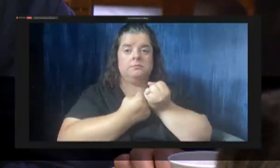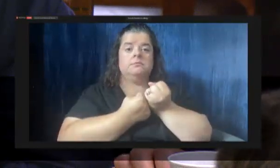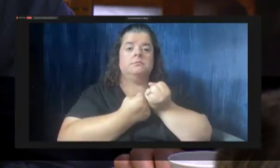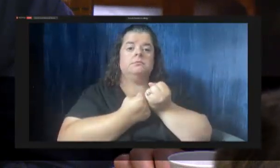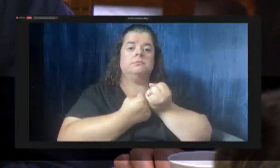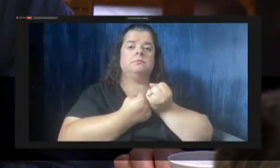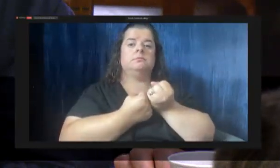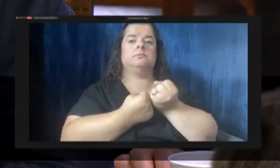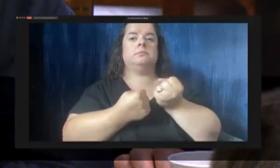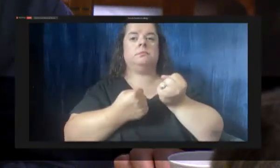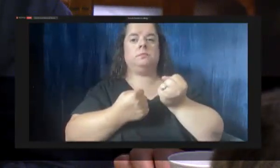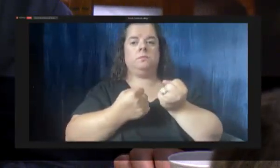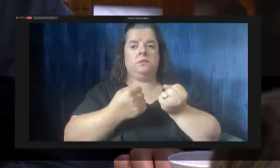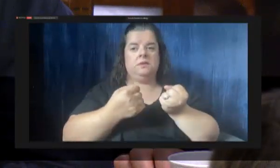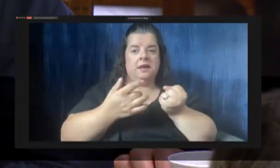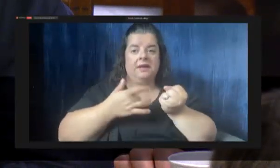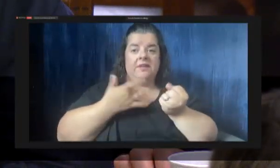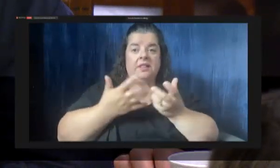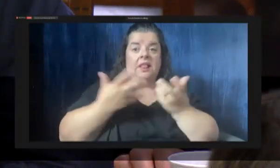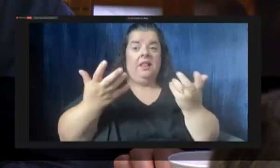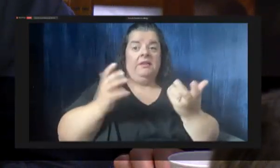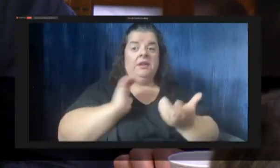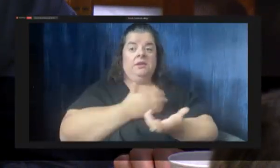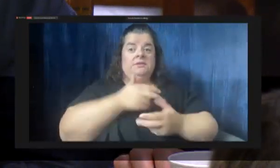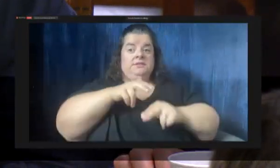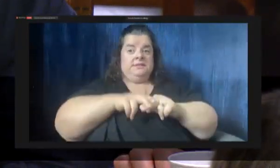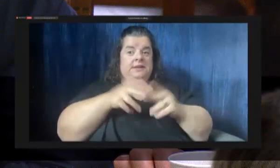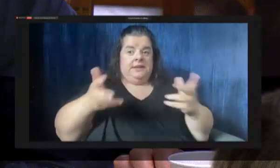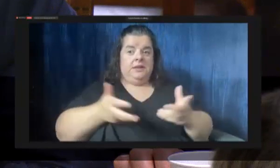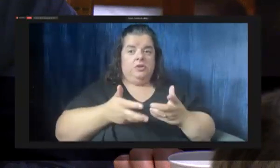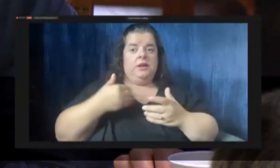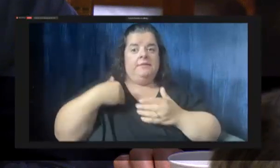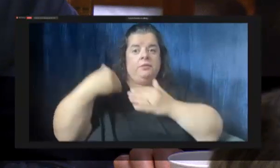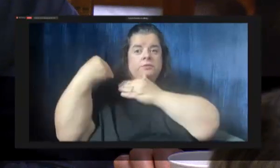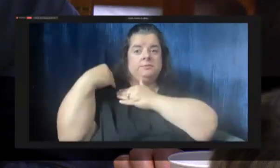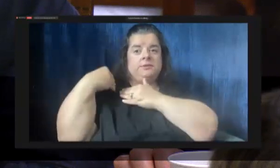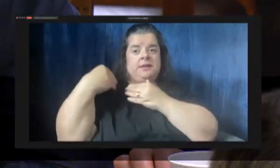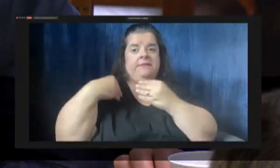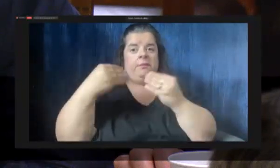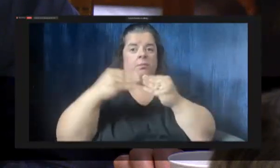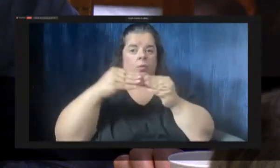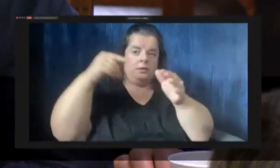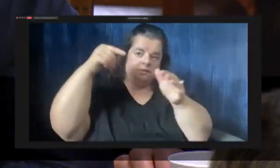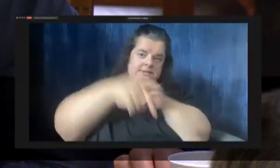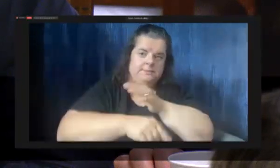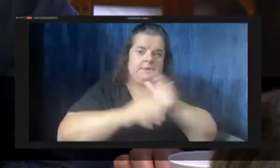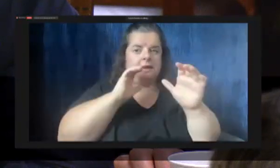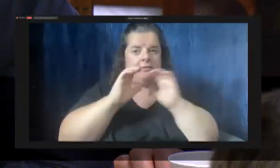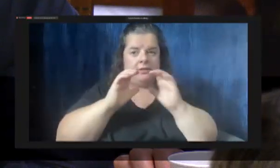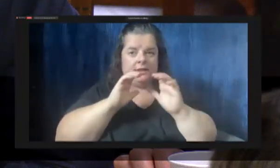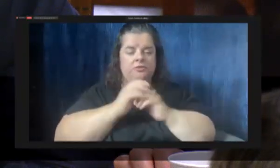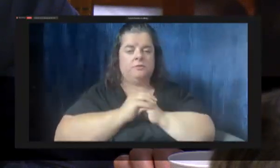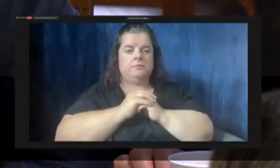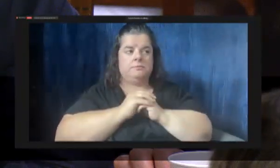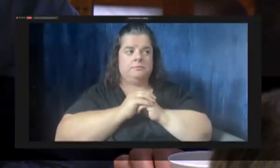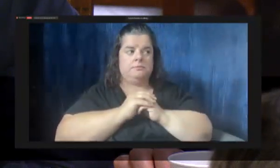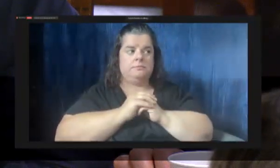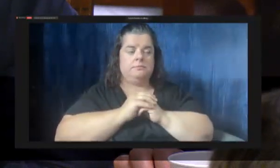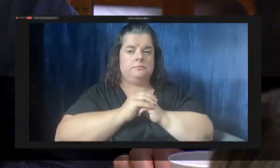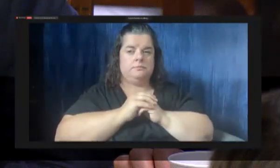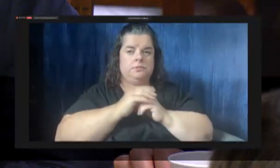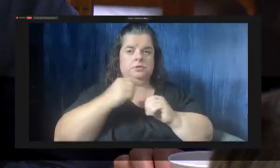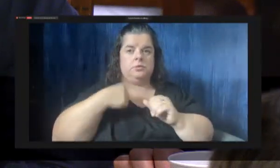I just think it's all of us sitting here, our responsibility to have more of a robust conversation about this. And so I'm just concerned